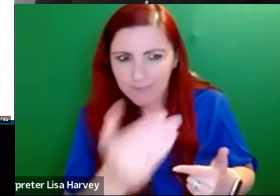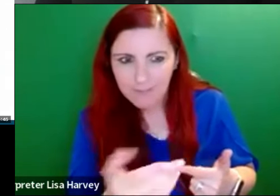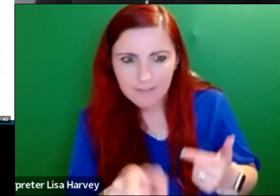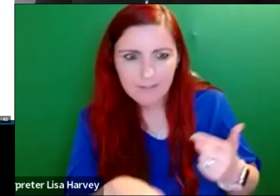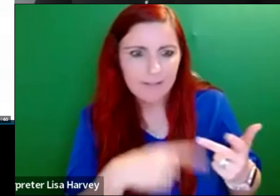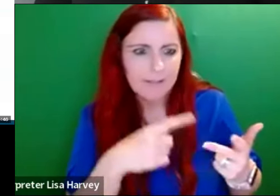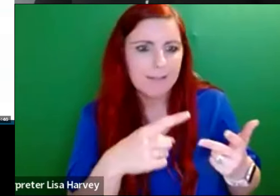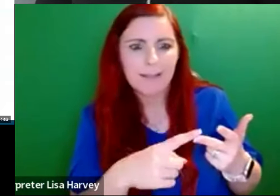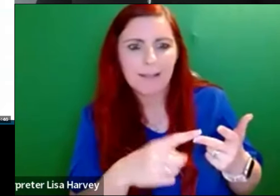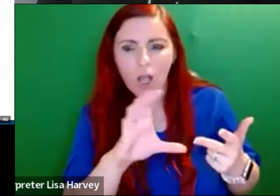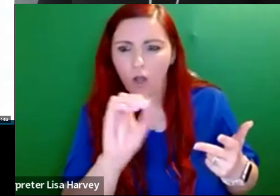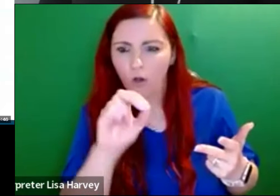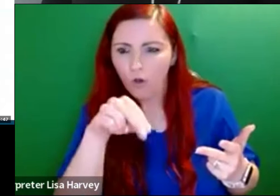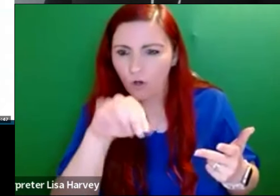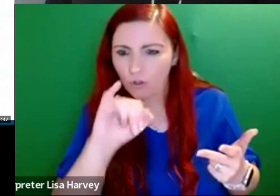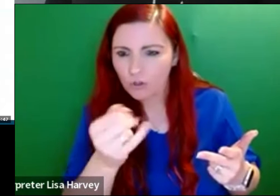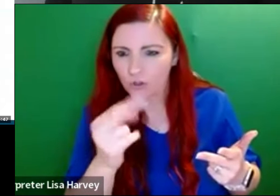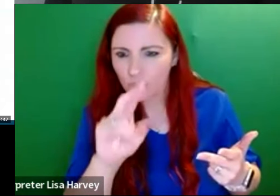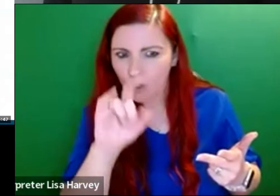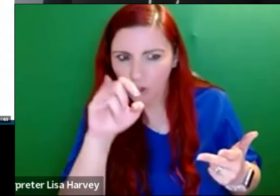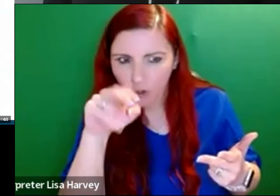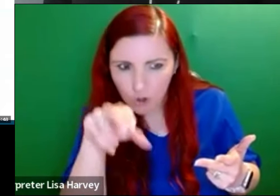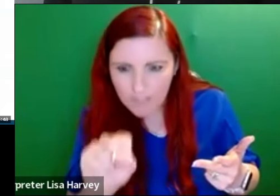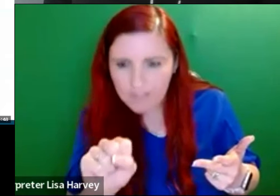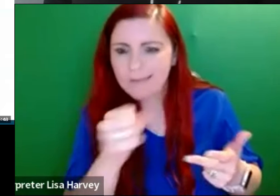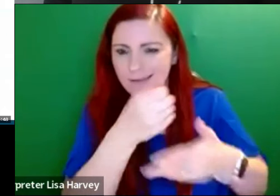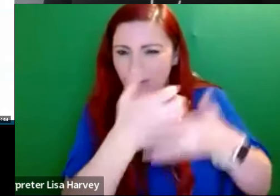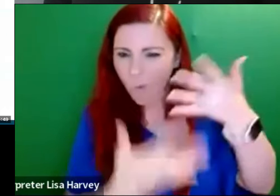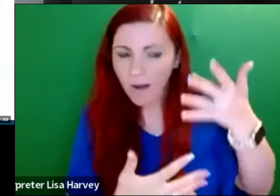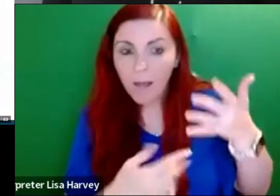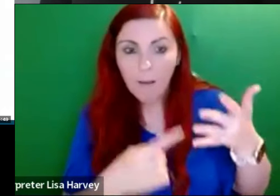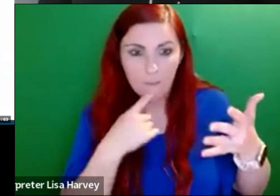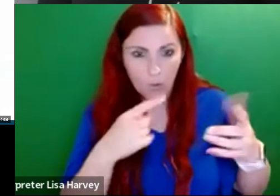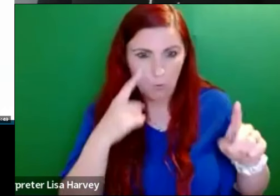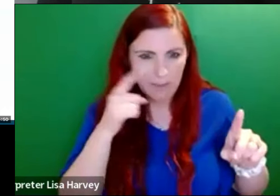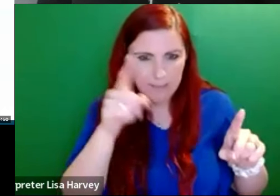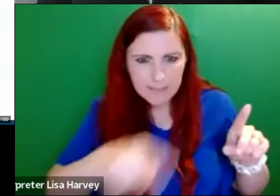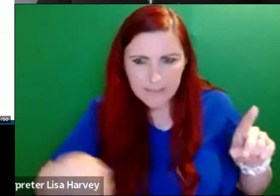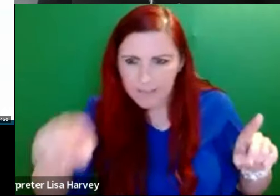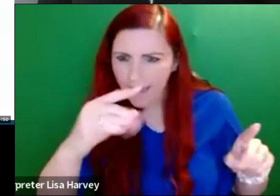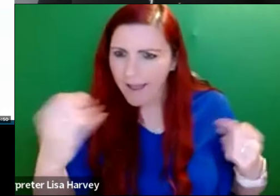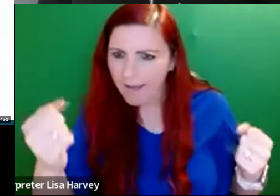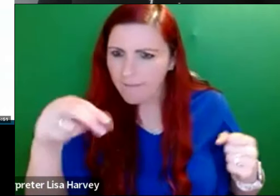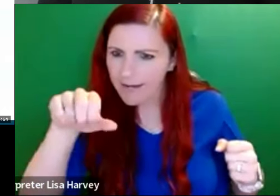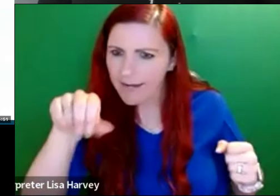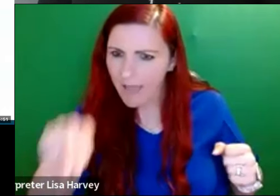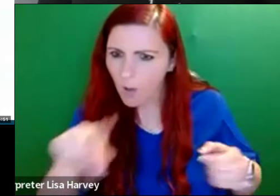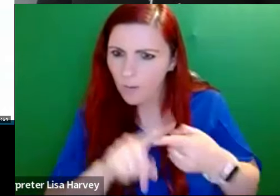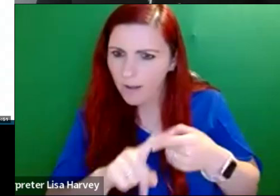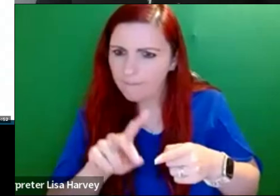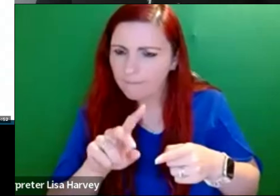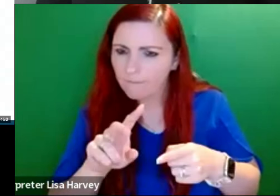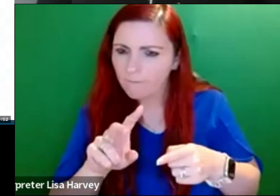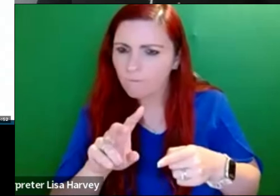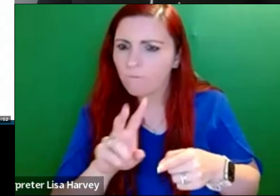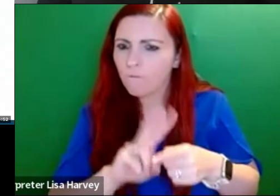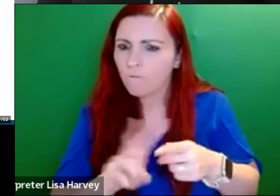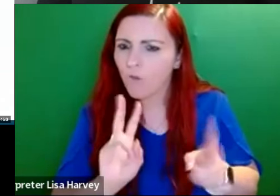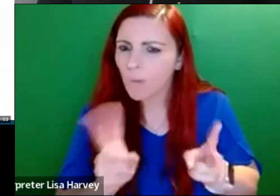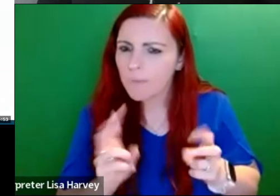and conjunctions and determiners and so on. But you can see actually that nouns and verbs are actually split up